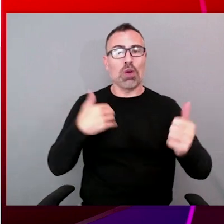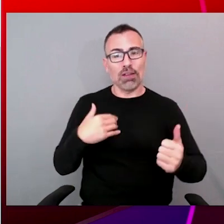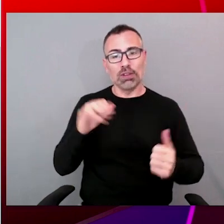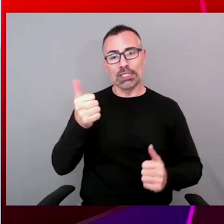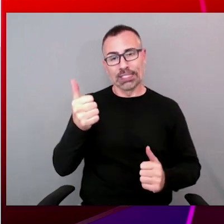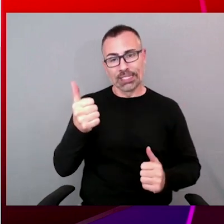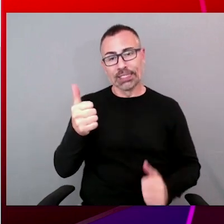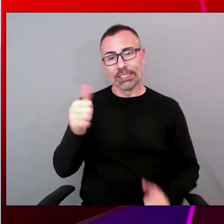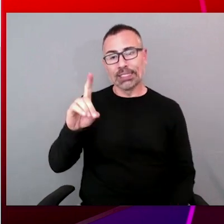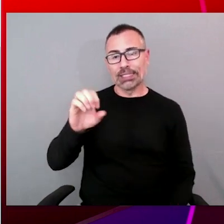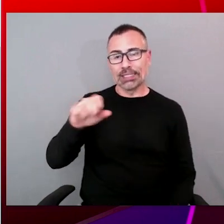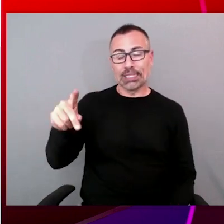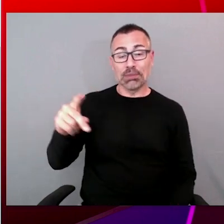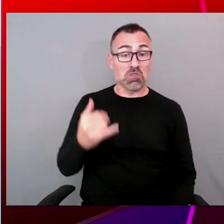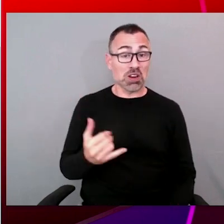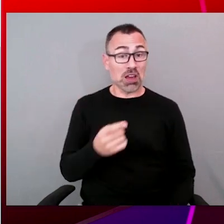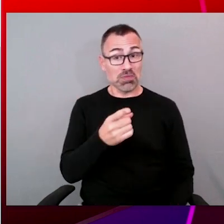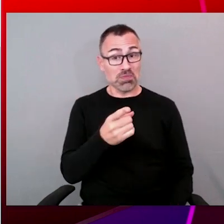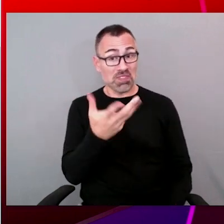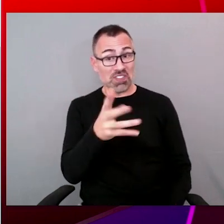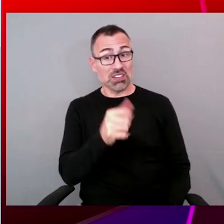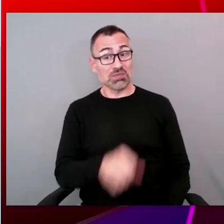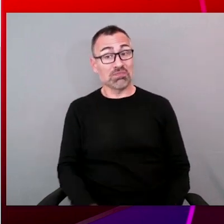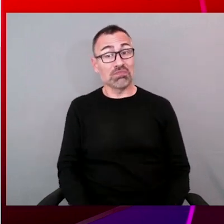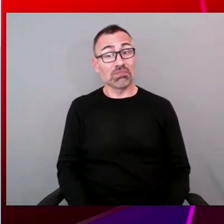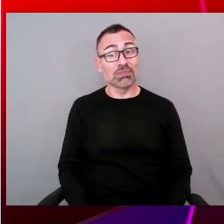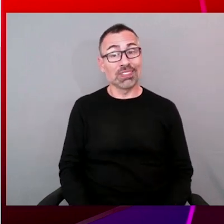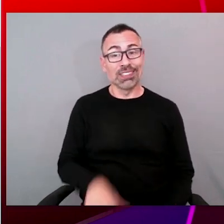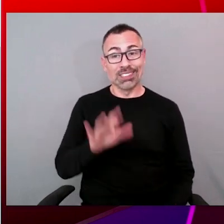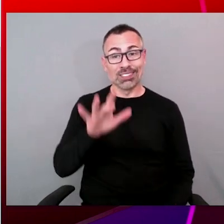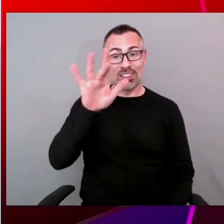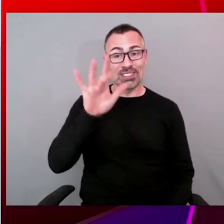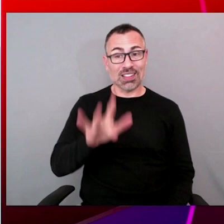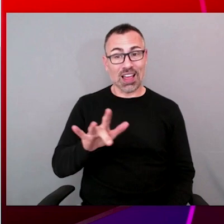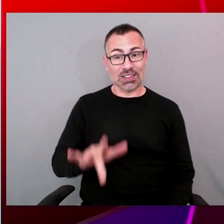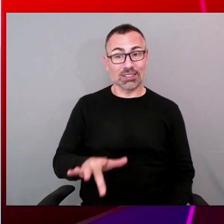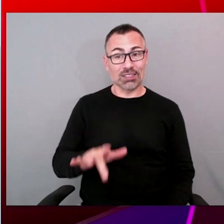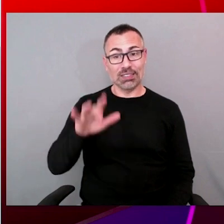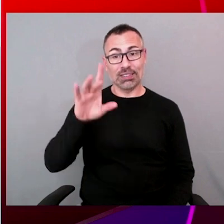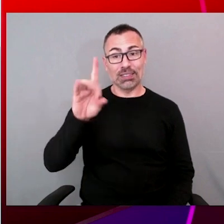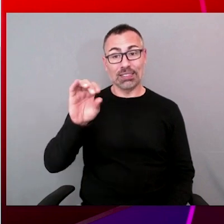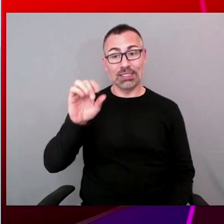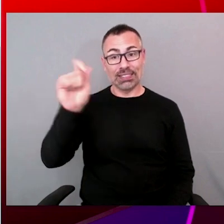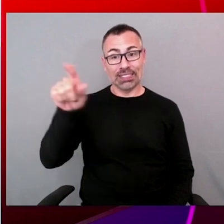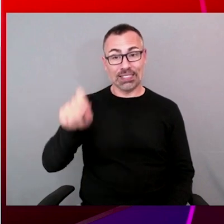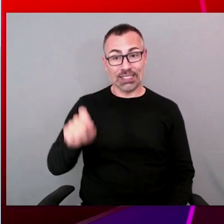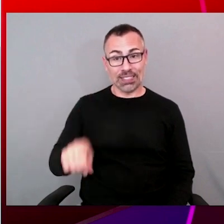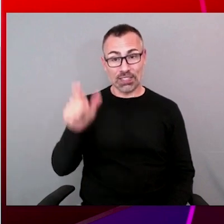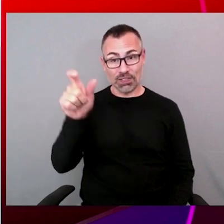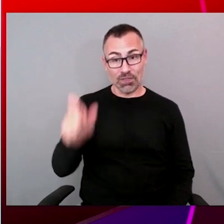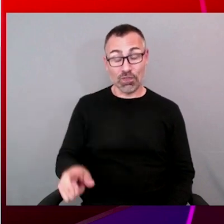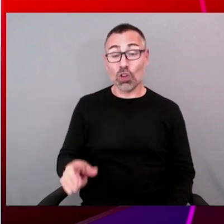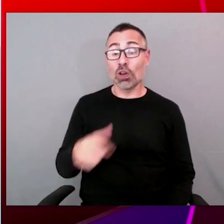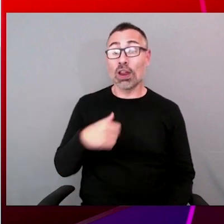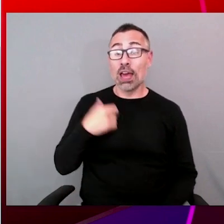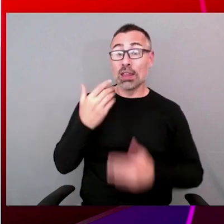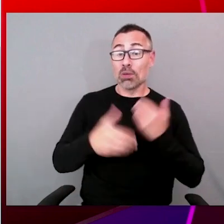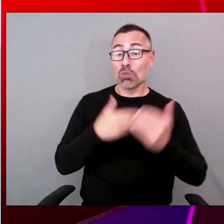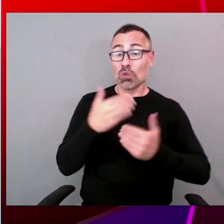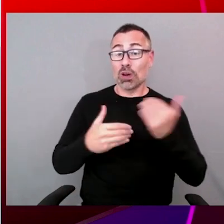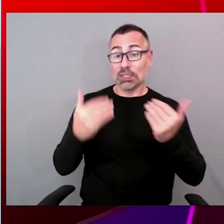And that's all I need to do. Wow. So I just select the destination fields. Yeah. And the data processing job will just run in the